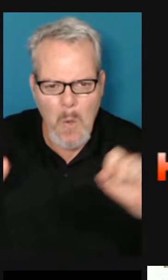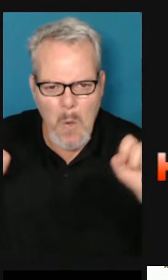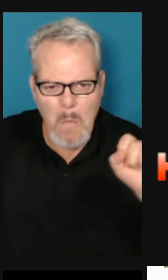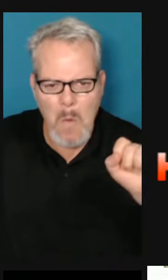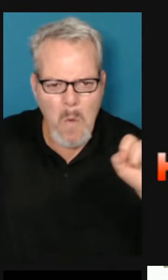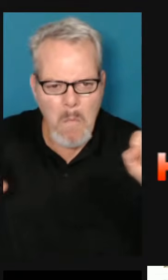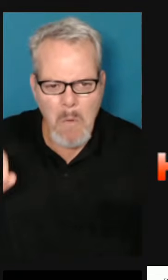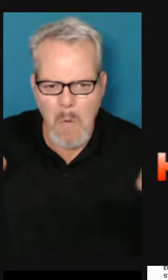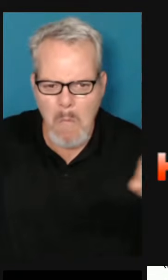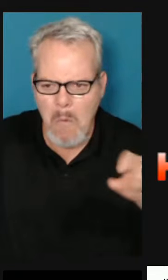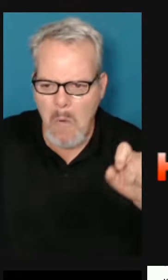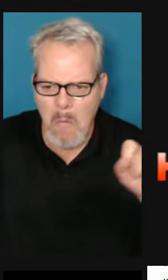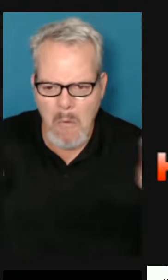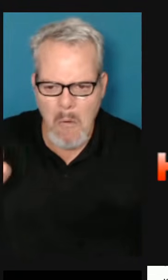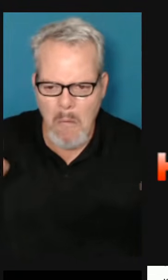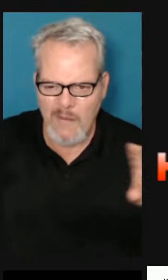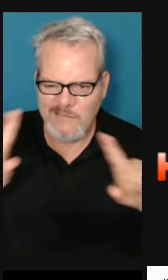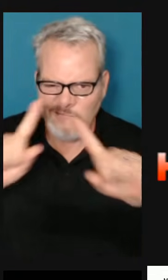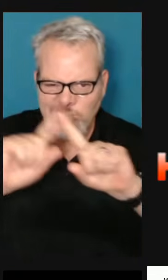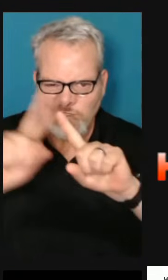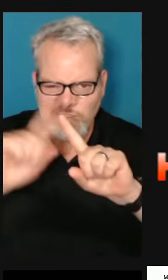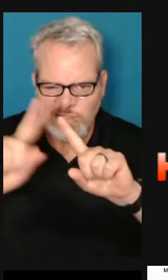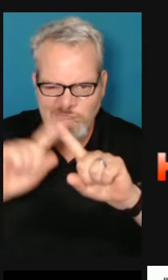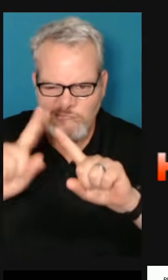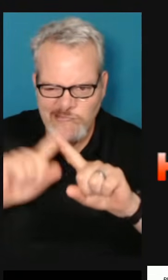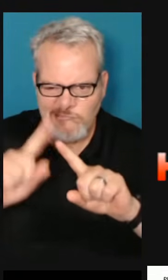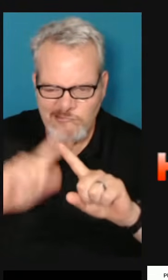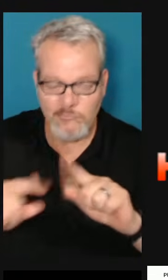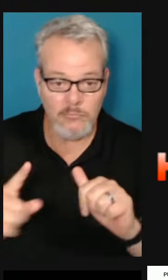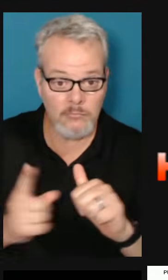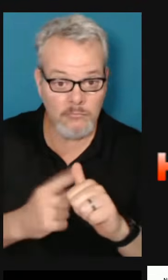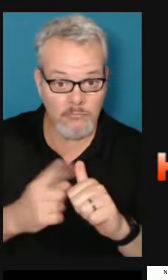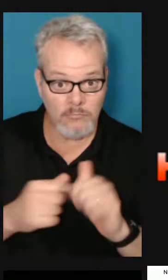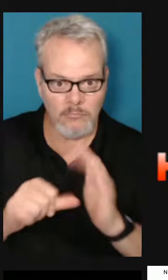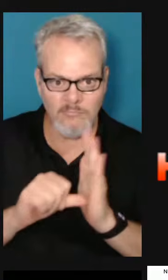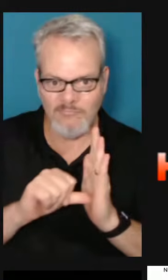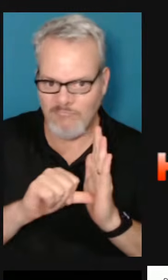lots of things in here to note, but I wanted to highlight just